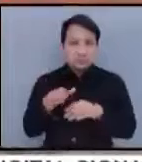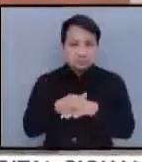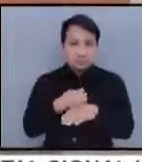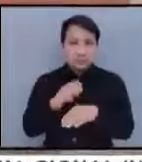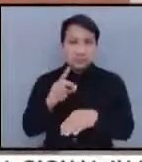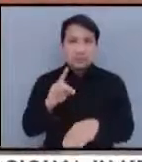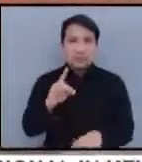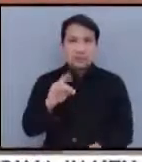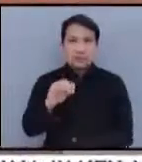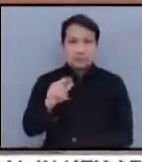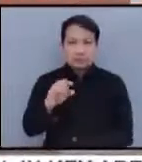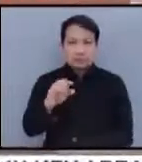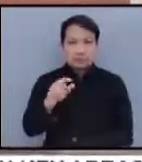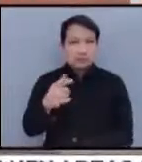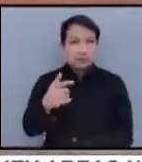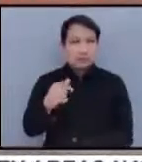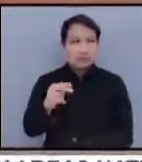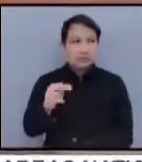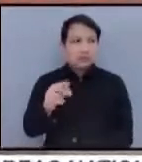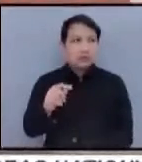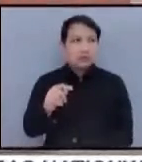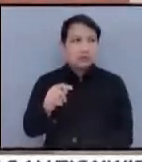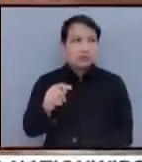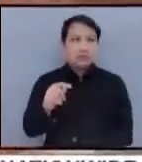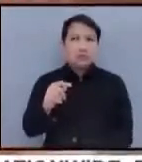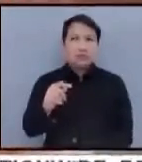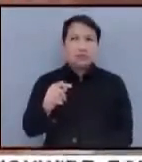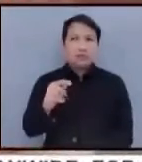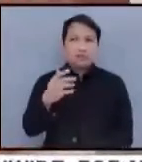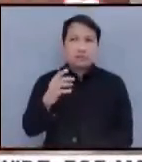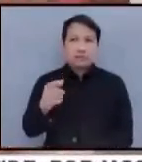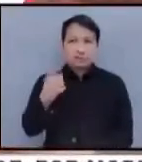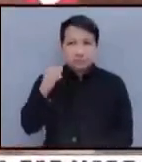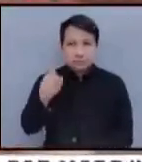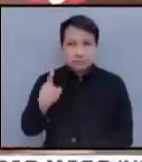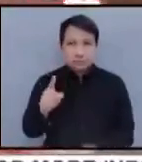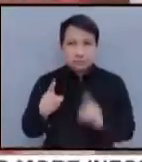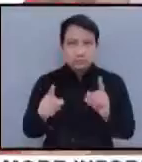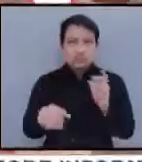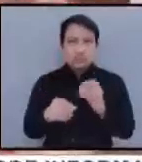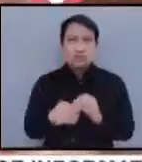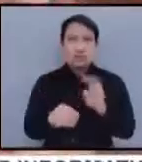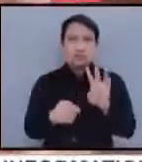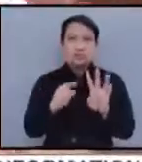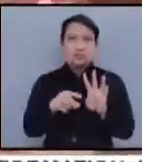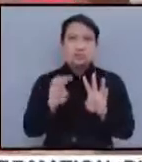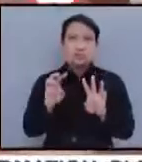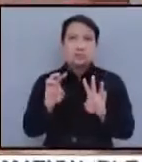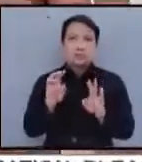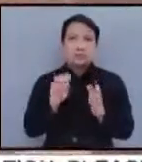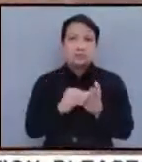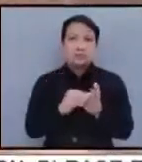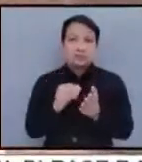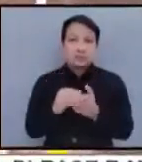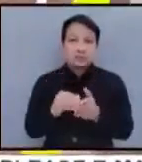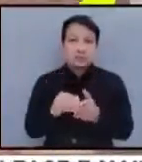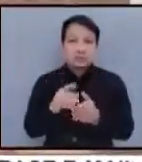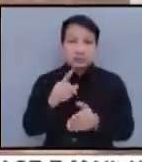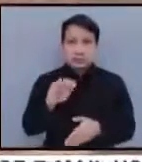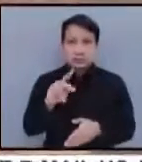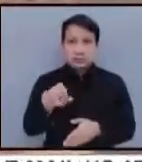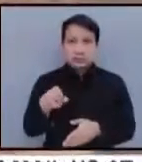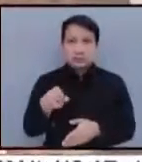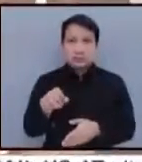Gonta. One for you, one for me. With more than 4.6 million followers on TikTok, he also